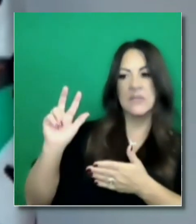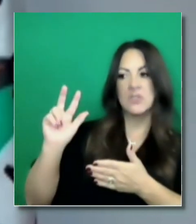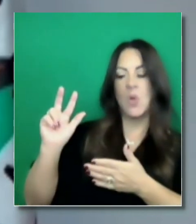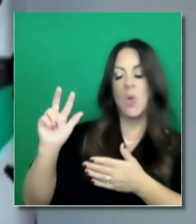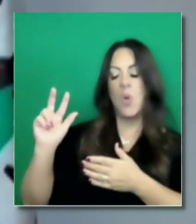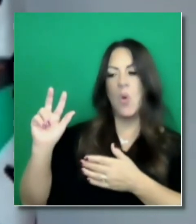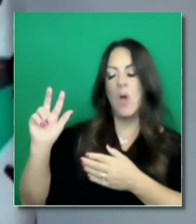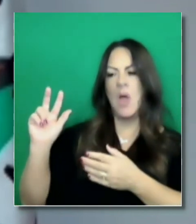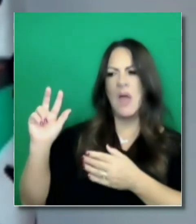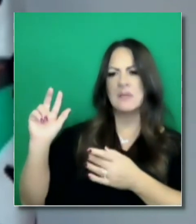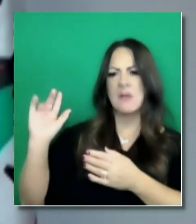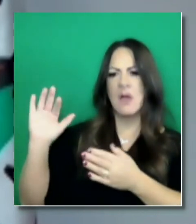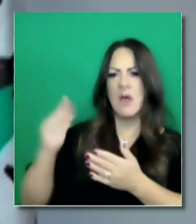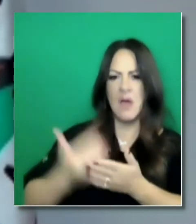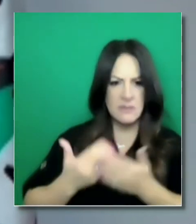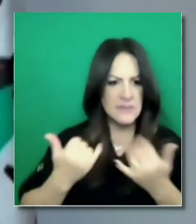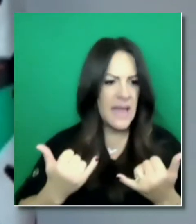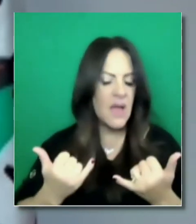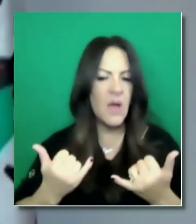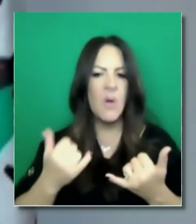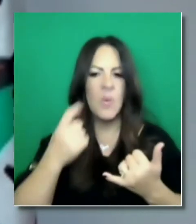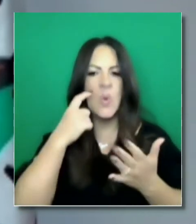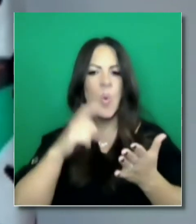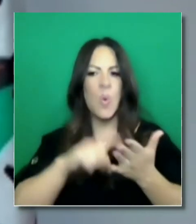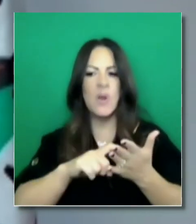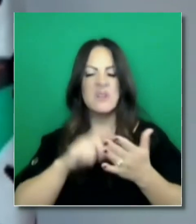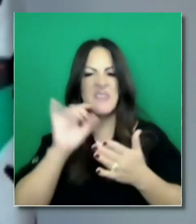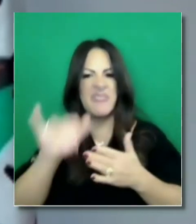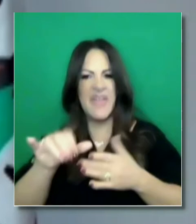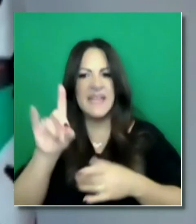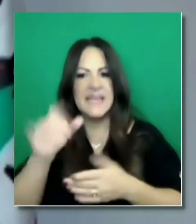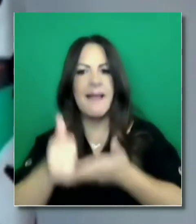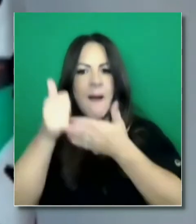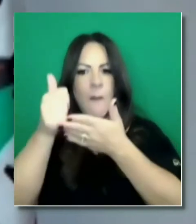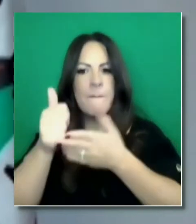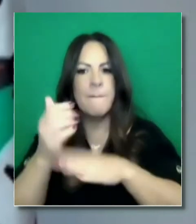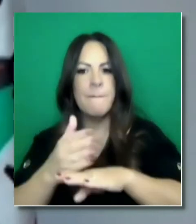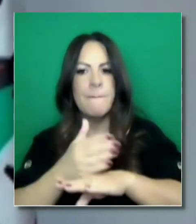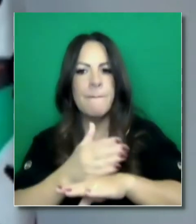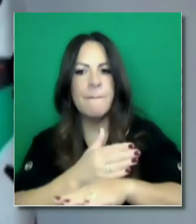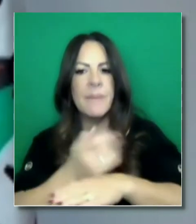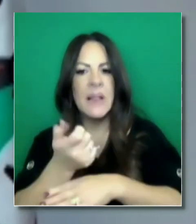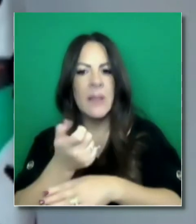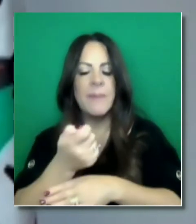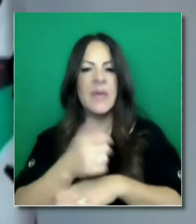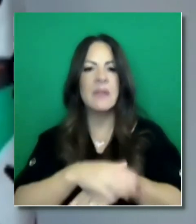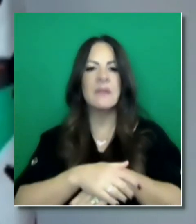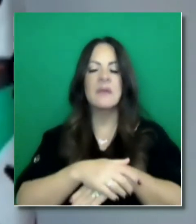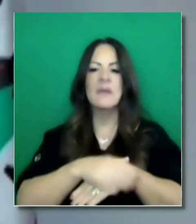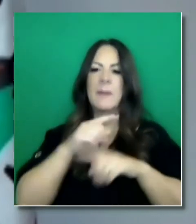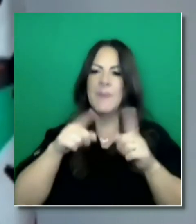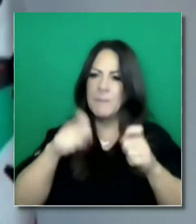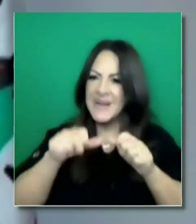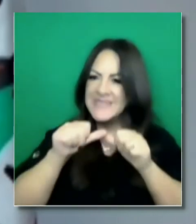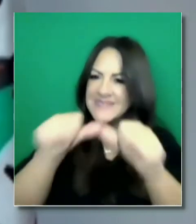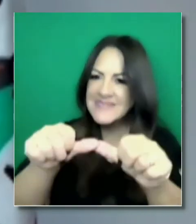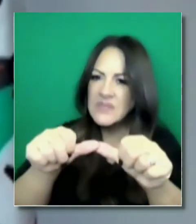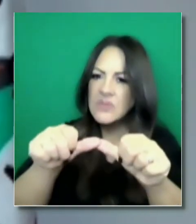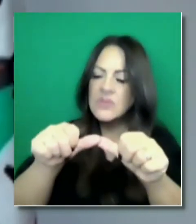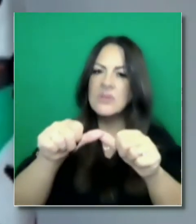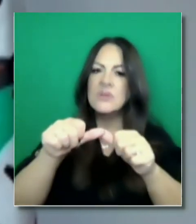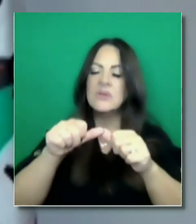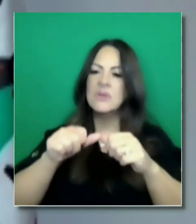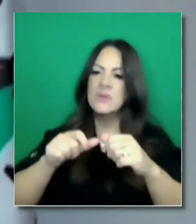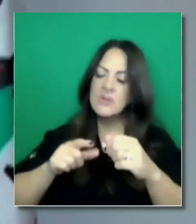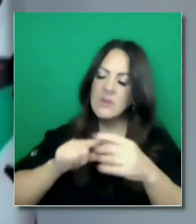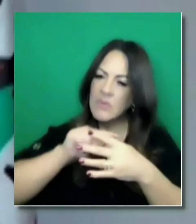guard, to take this as seriously as possible so that we can get through the middle of January, the end of January, continue to